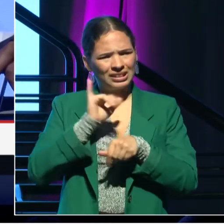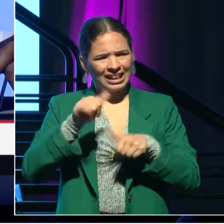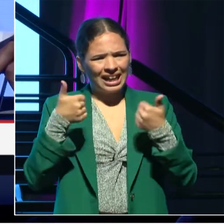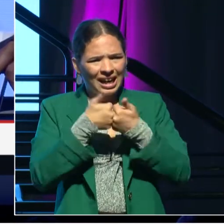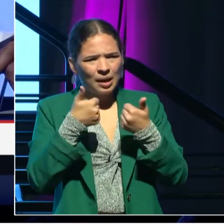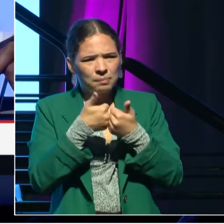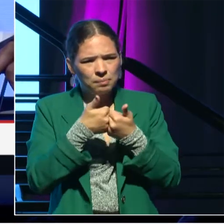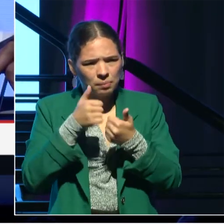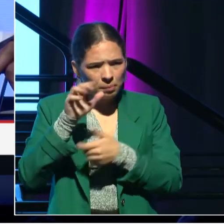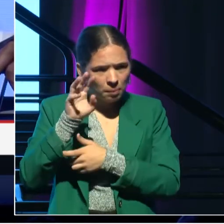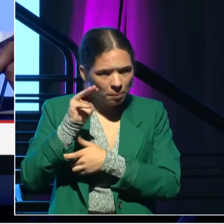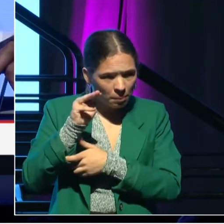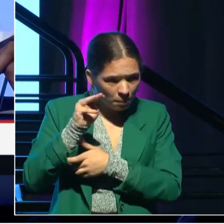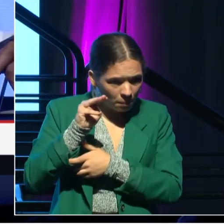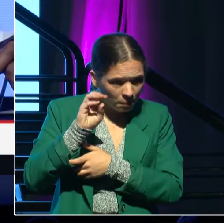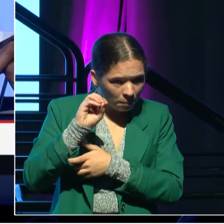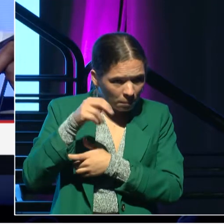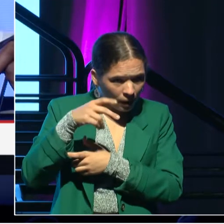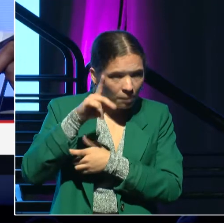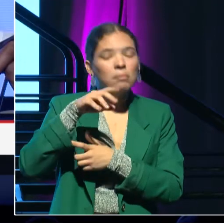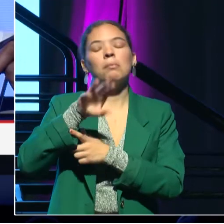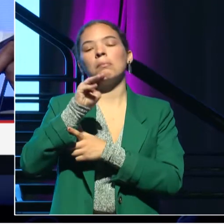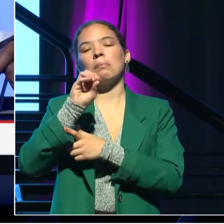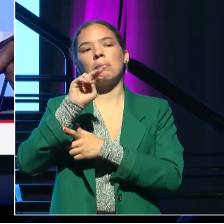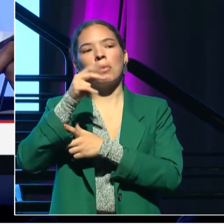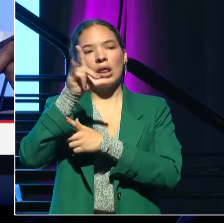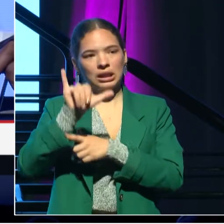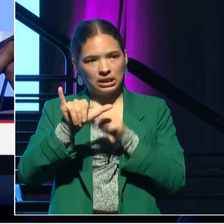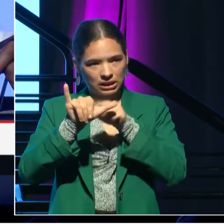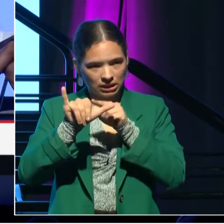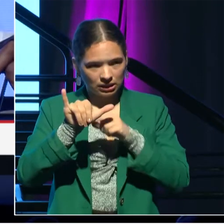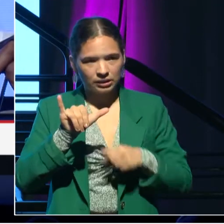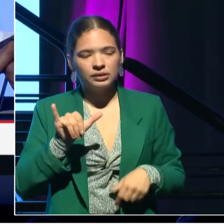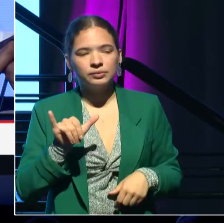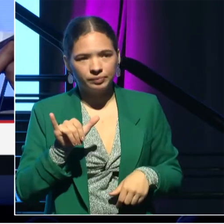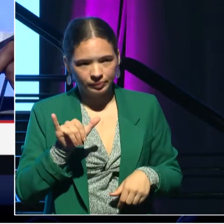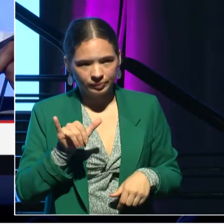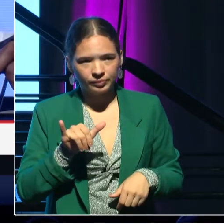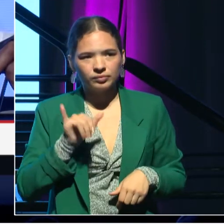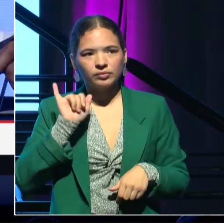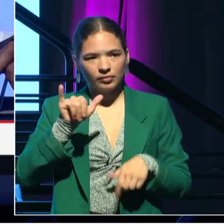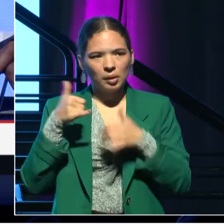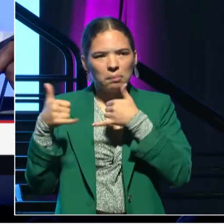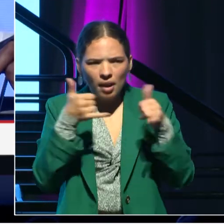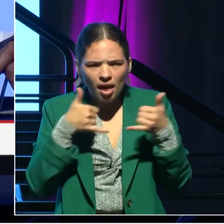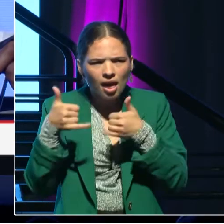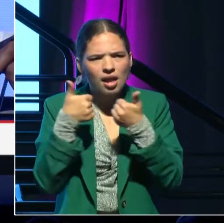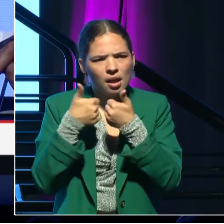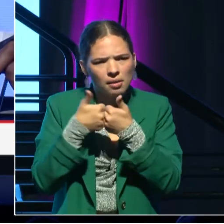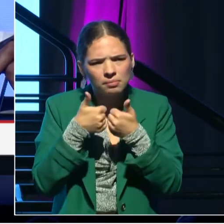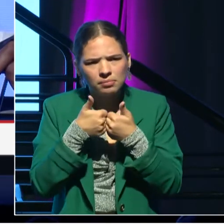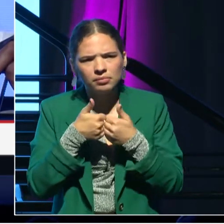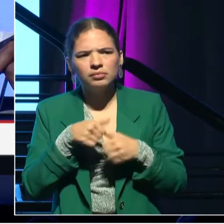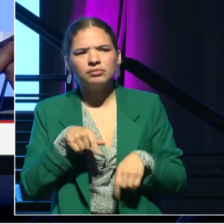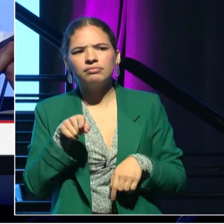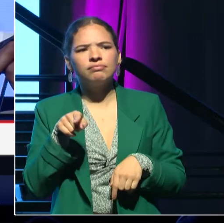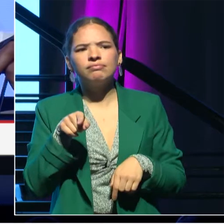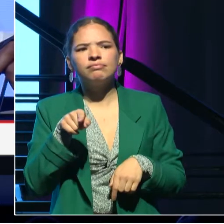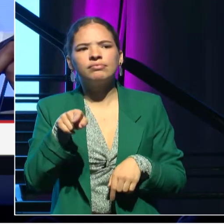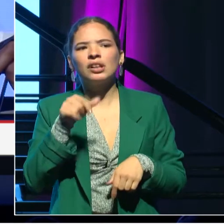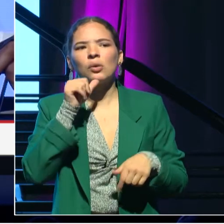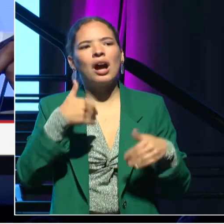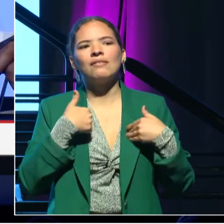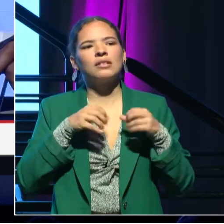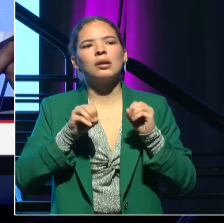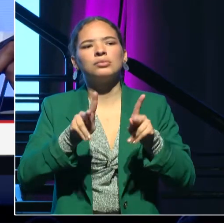And she spoke about if you were playing a game of Monopoly and you were told that you did not have the opportunity to